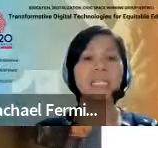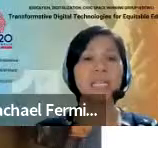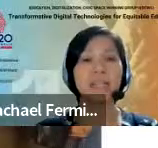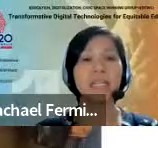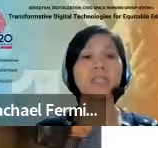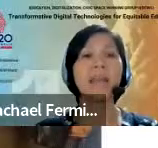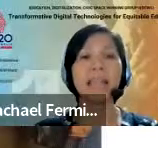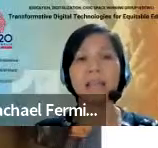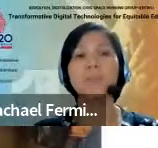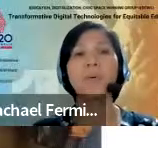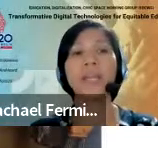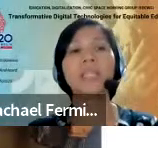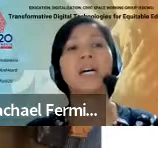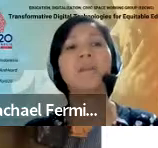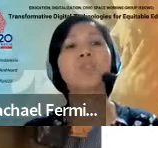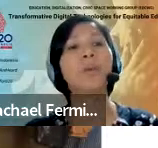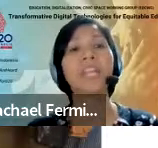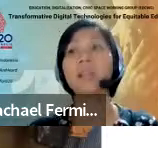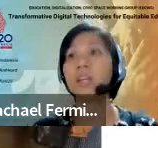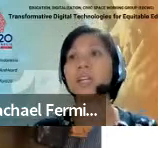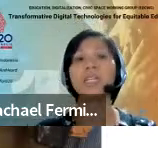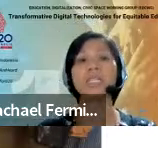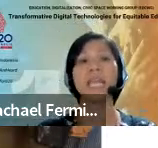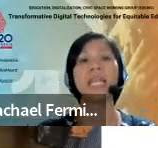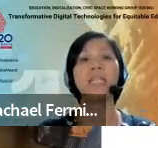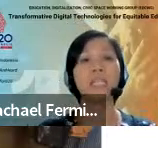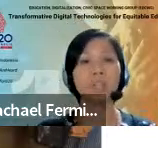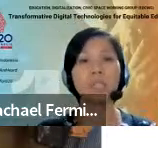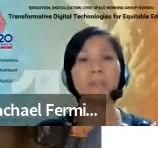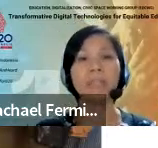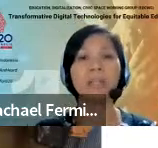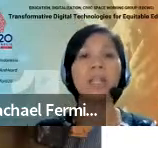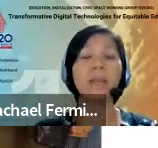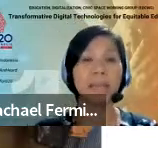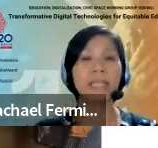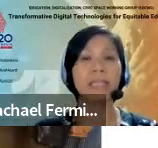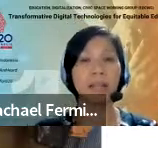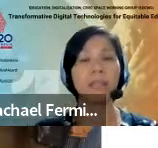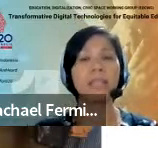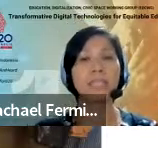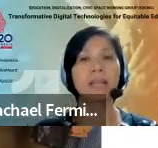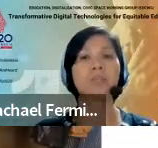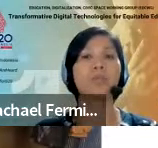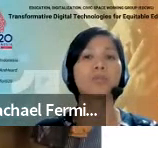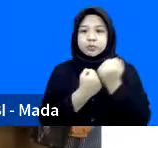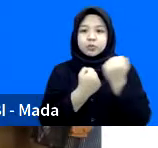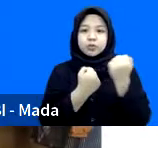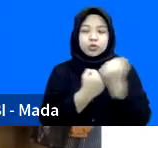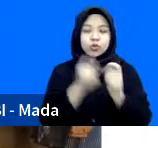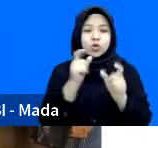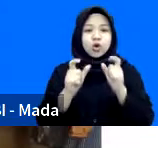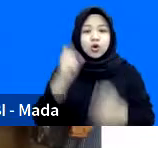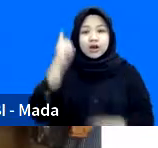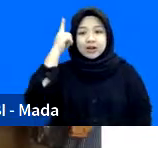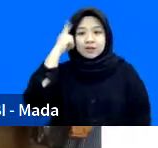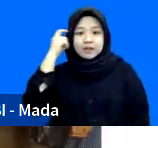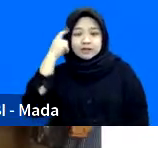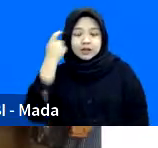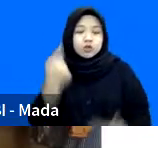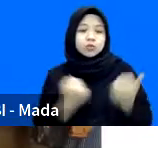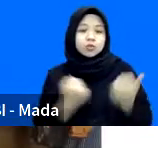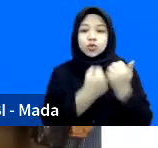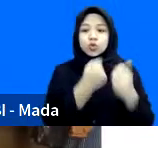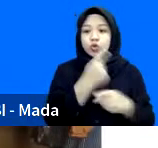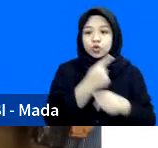And I think this is my last point, supporting learners and teachers' mental health and psychosocial needs. We have